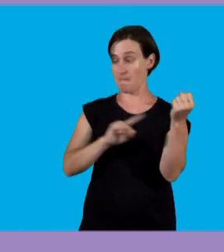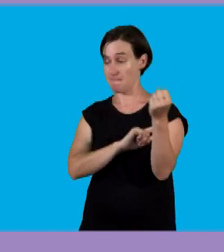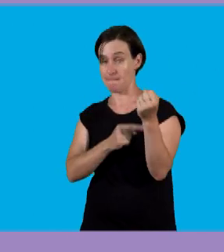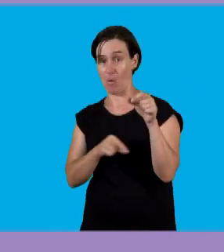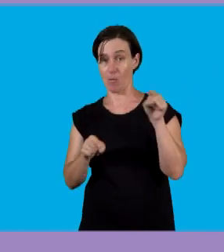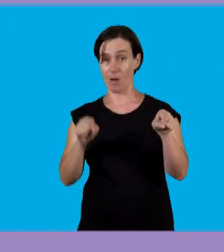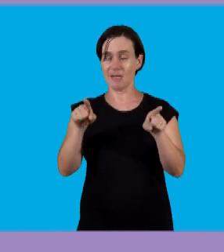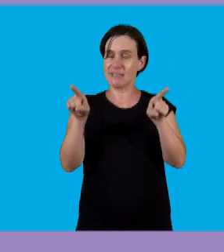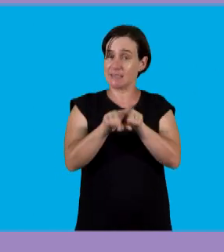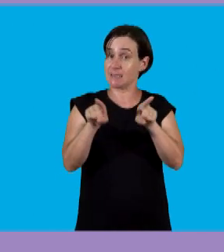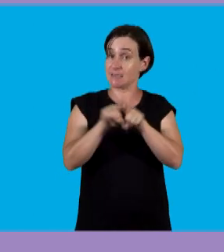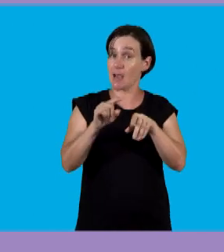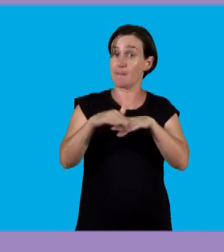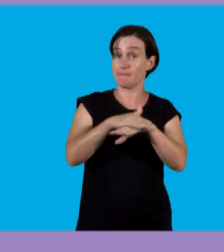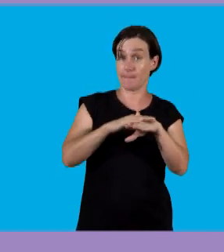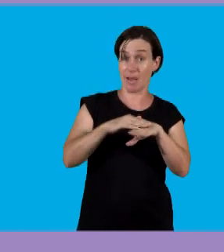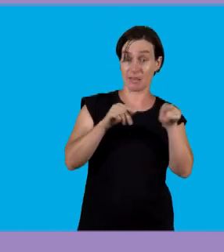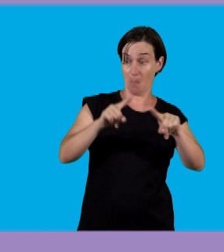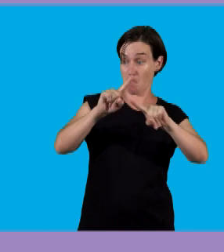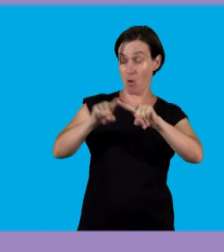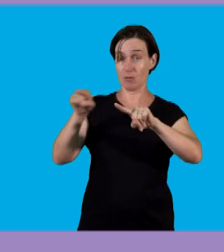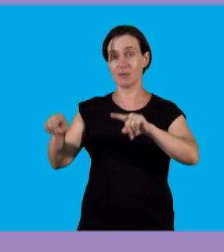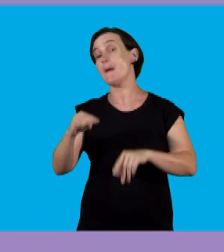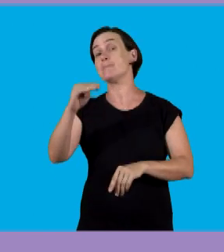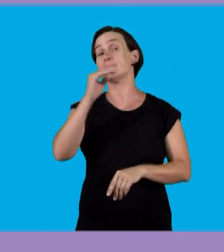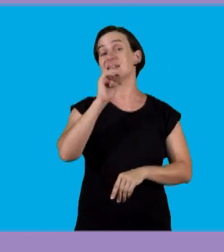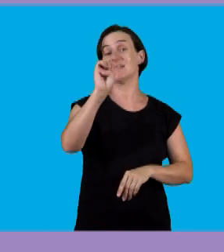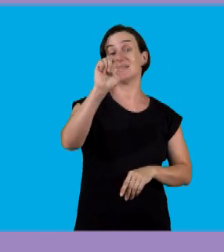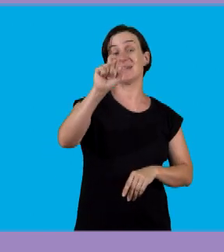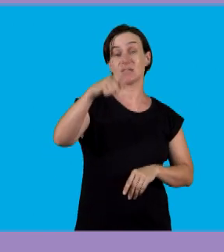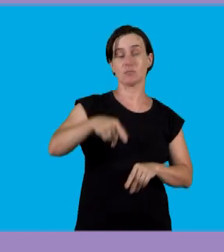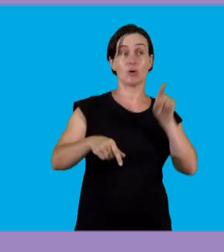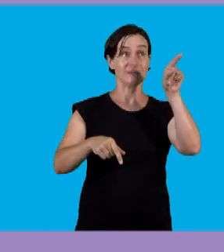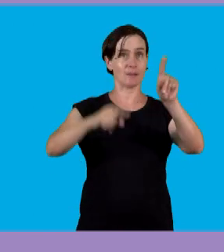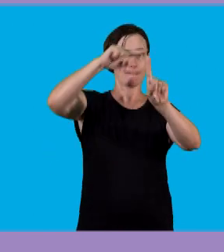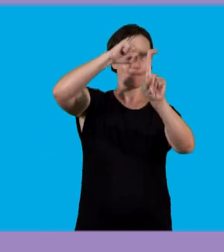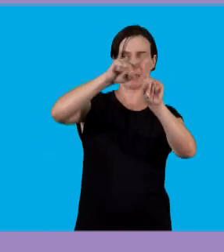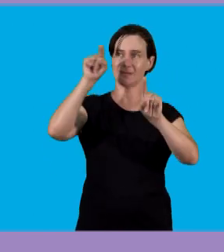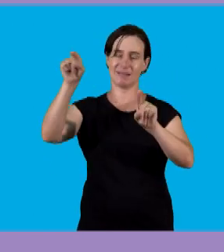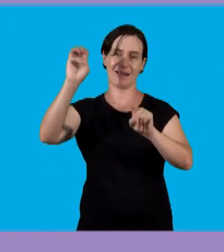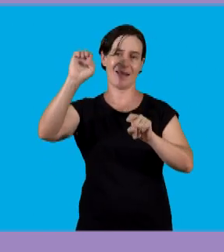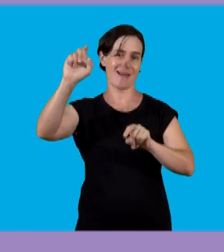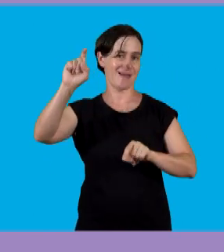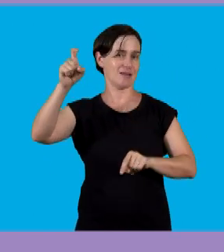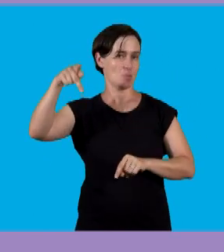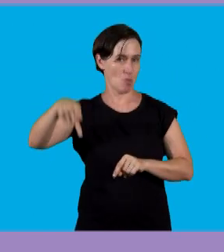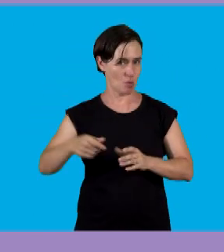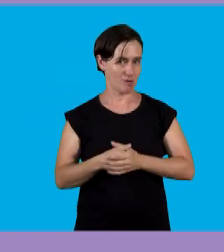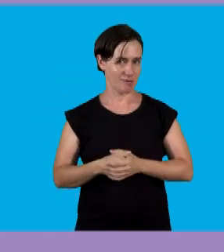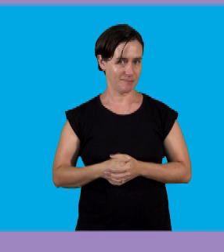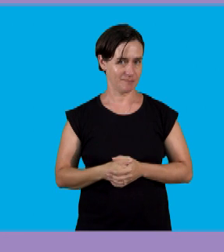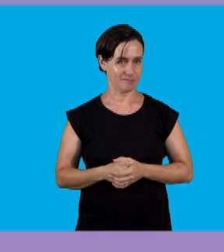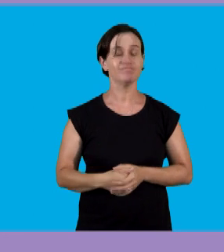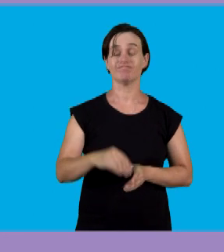same base, we are going to add those exponents. Let's look at that. So let's simplify this